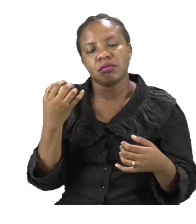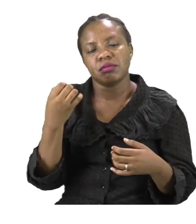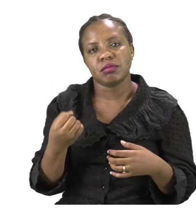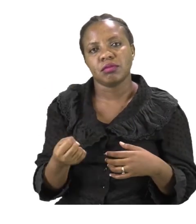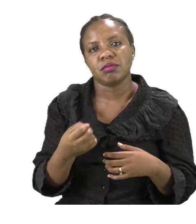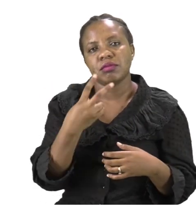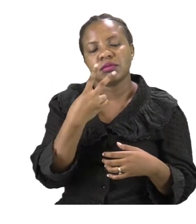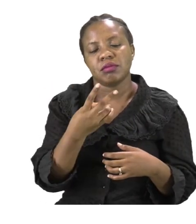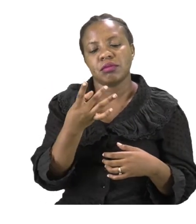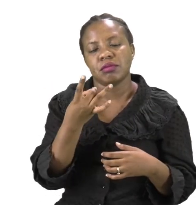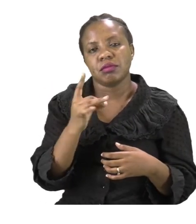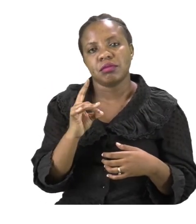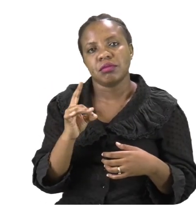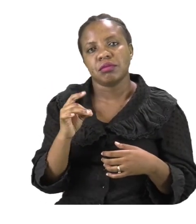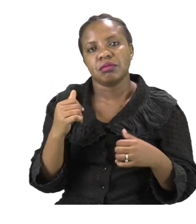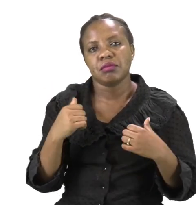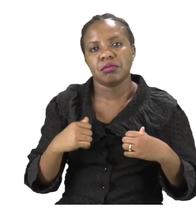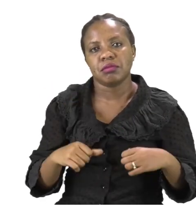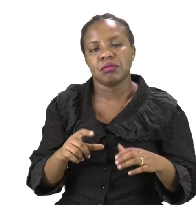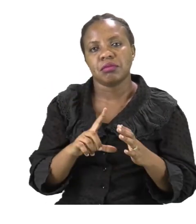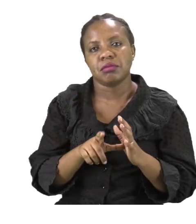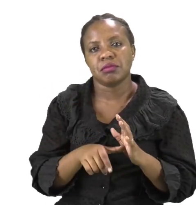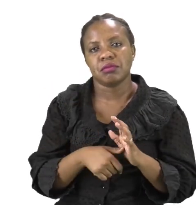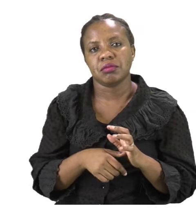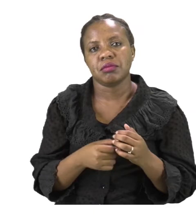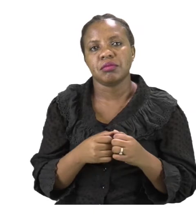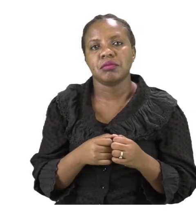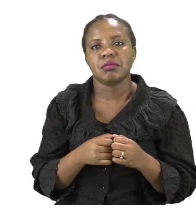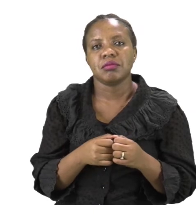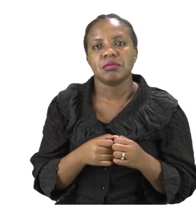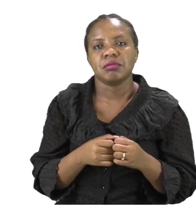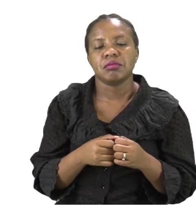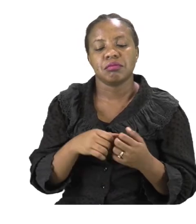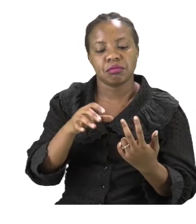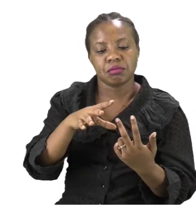recess. How many minutes did the students earn?